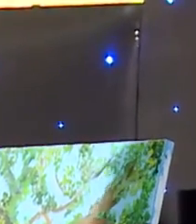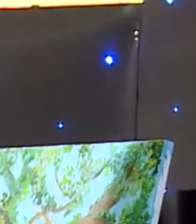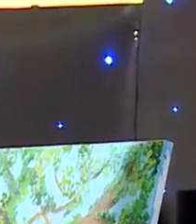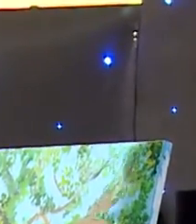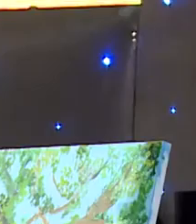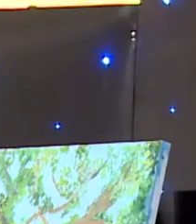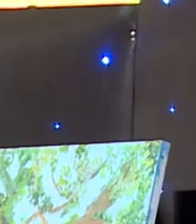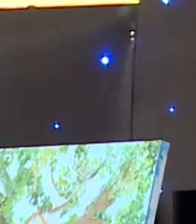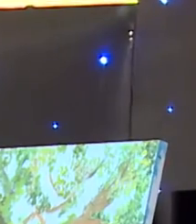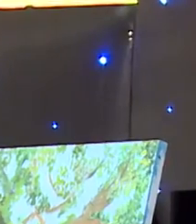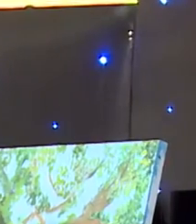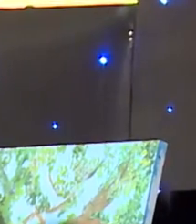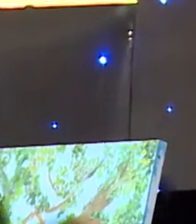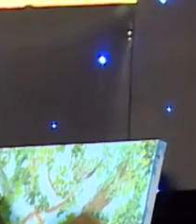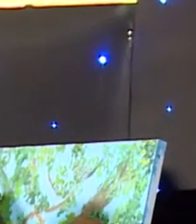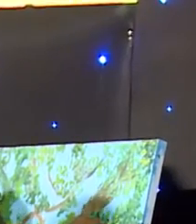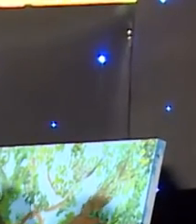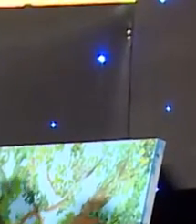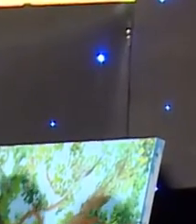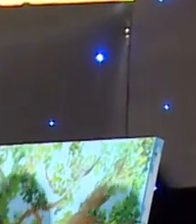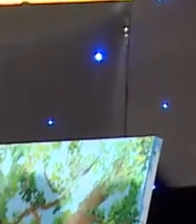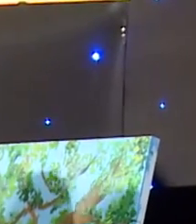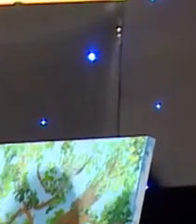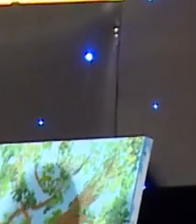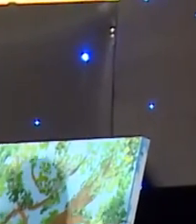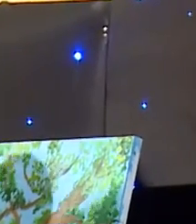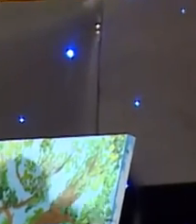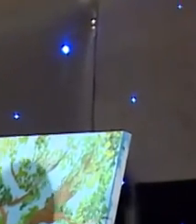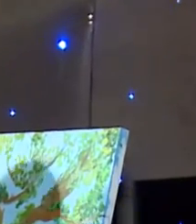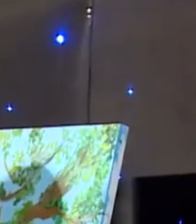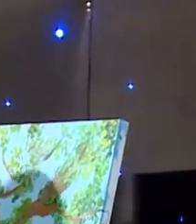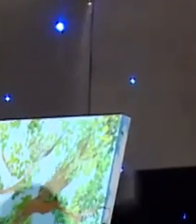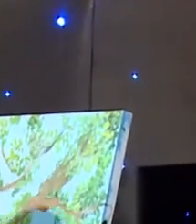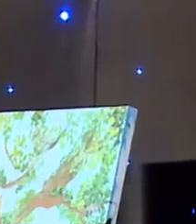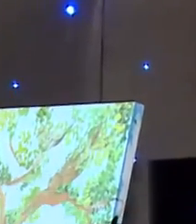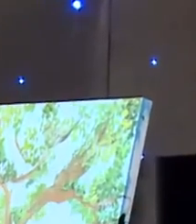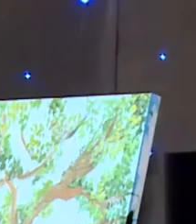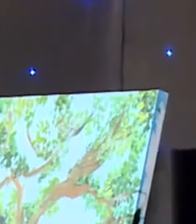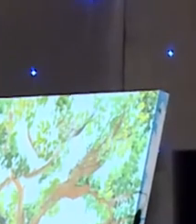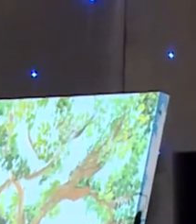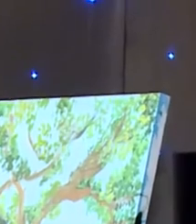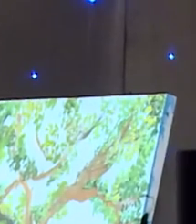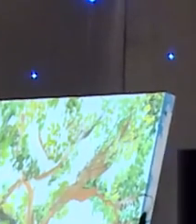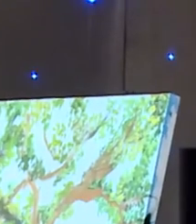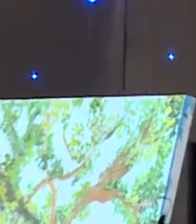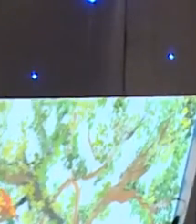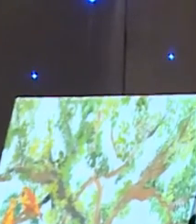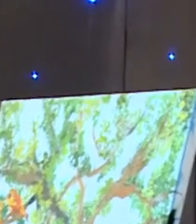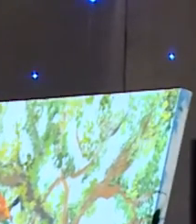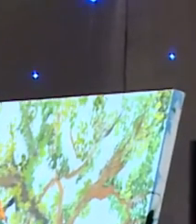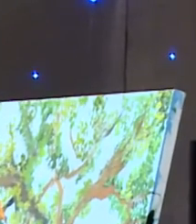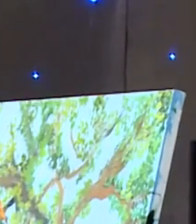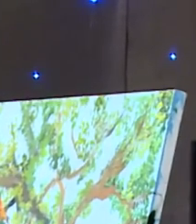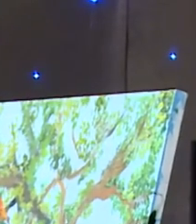forward this group. Thank you so much. And sir, you're going to say a couple of lines? Thank you. By the way, he's a great poet, so I'm